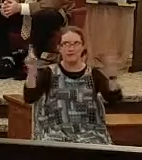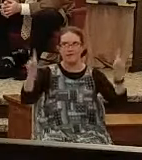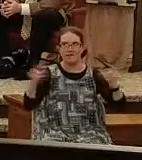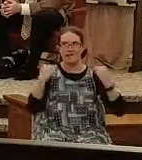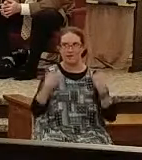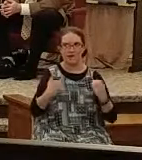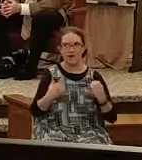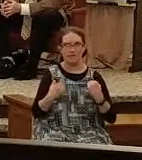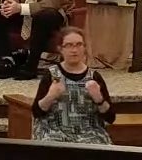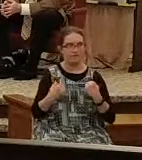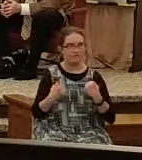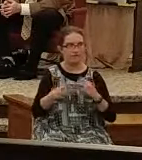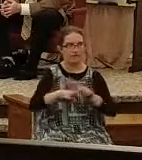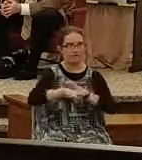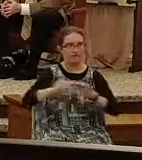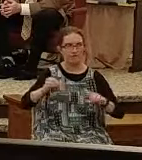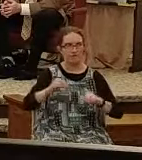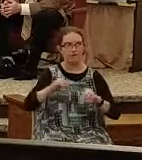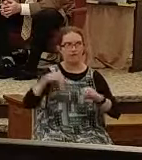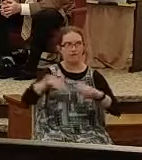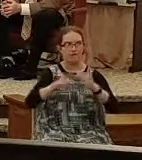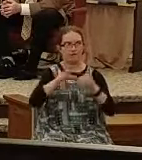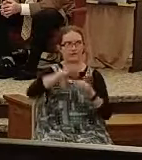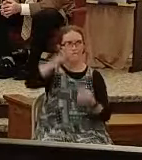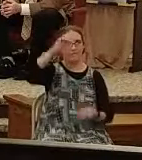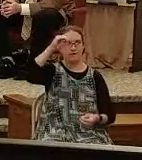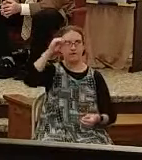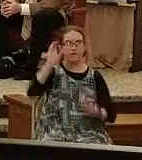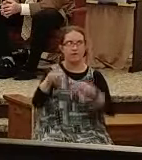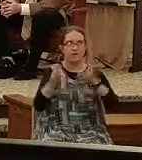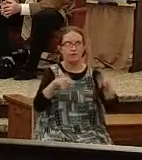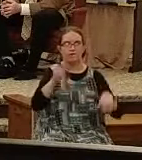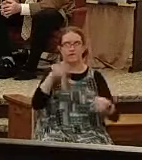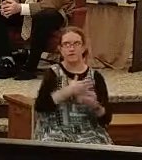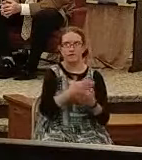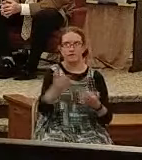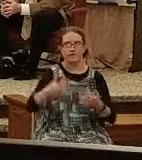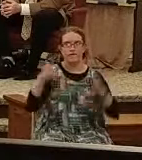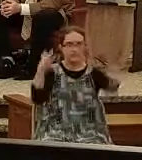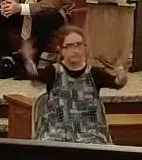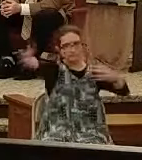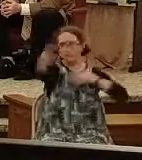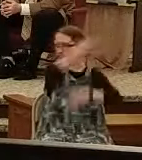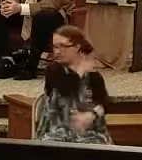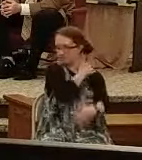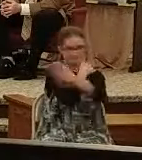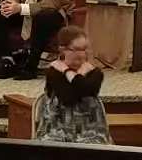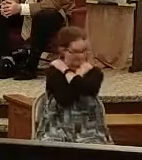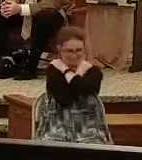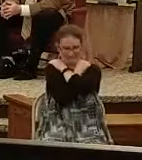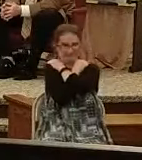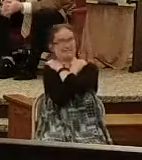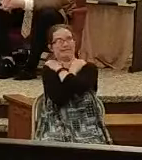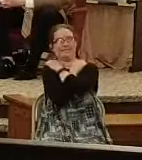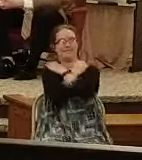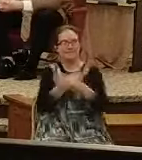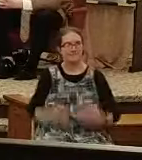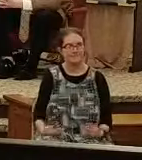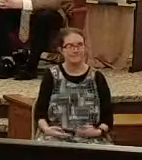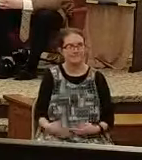I've had them come out of them under the Spirit. And what do they do? The first thing they do is start reaching around, grabbing everybody they can grab and hugging them.